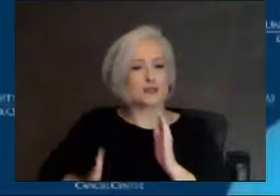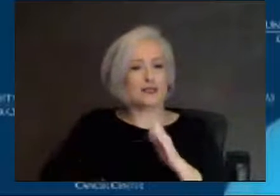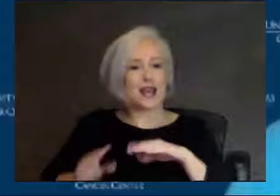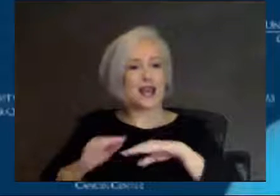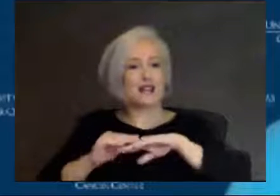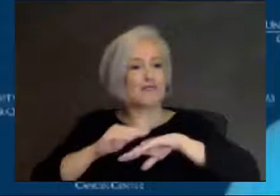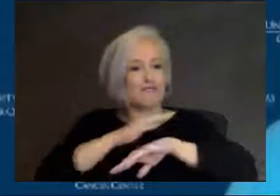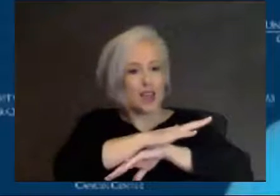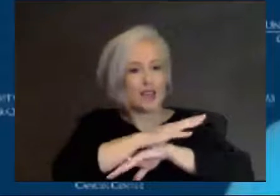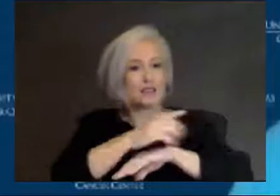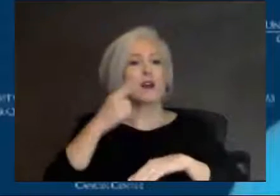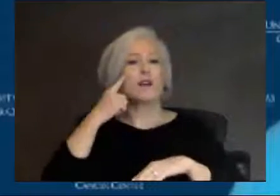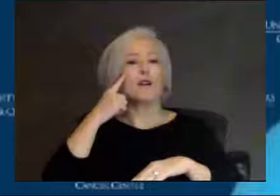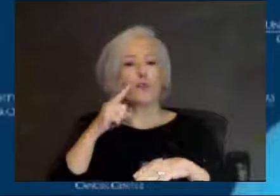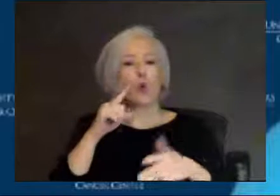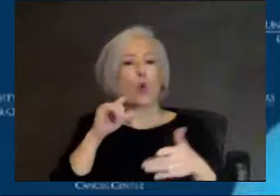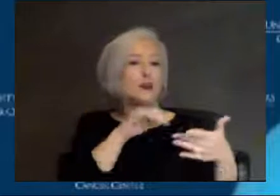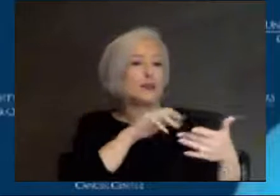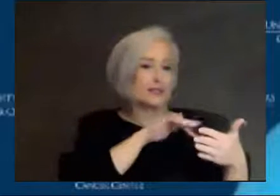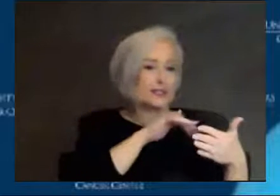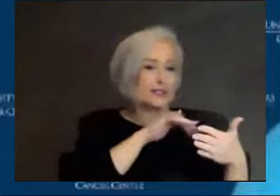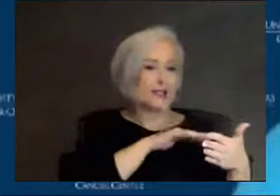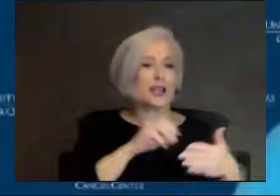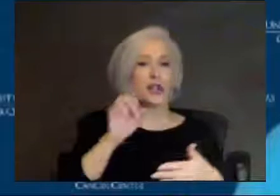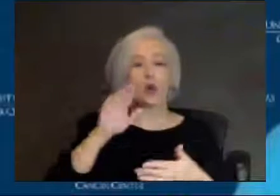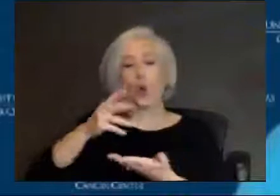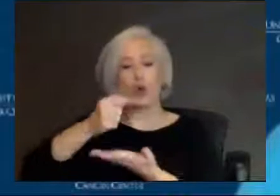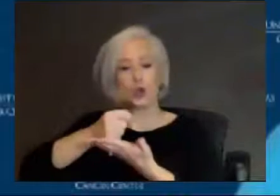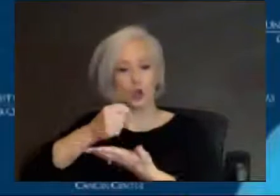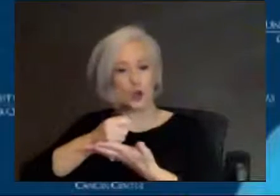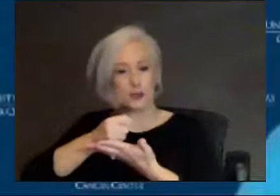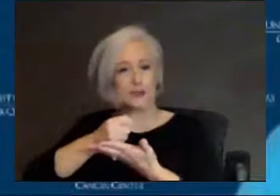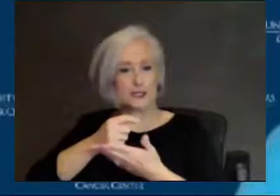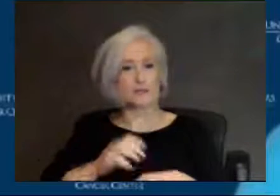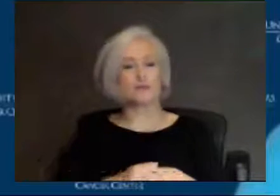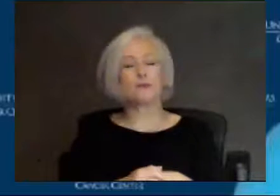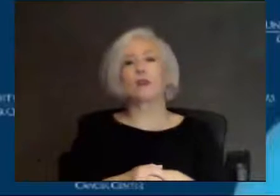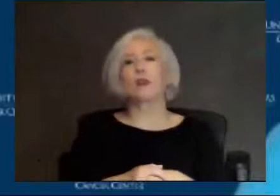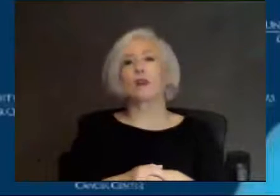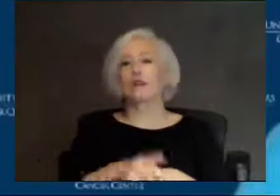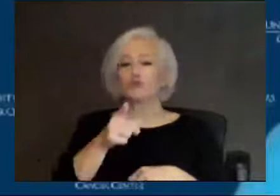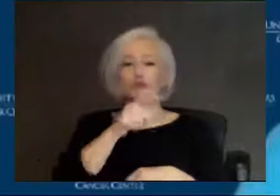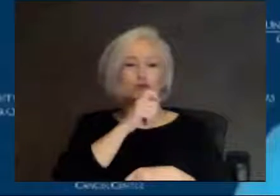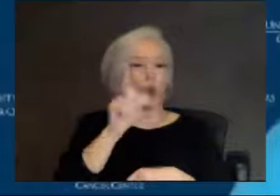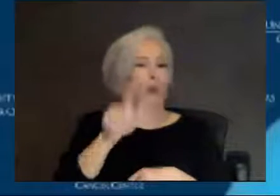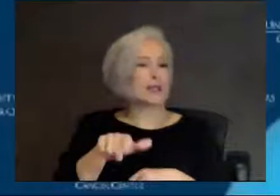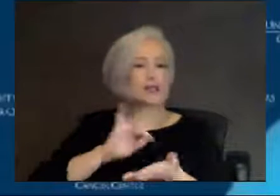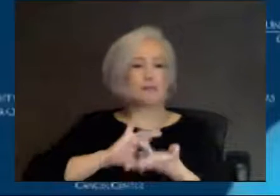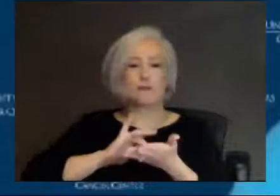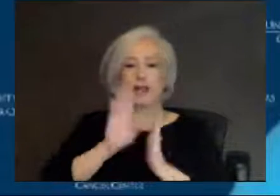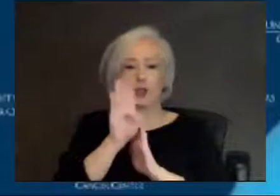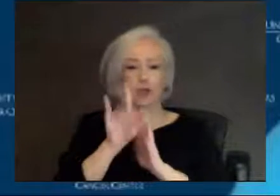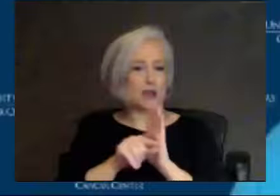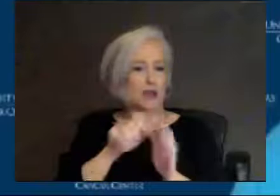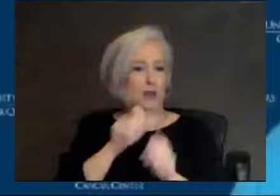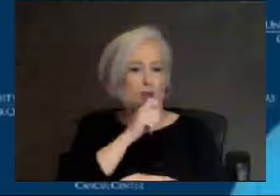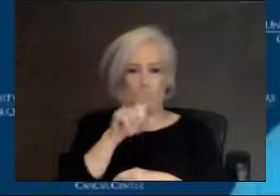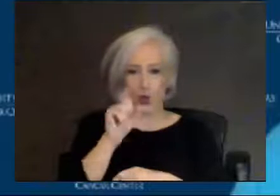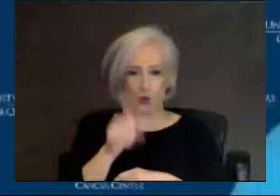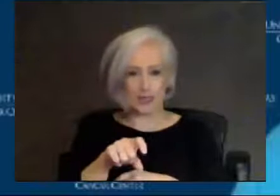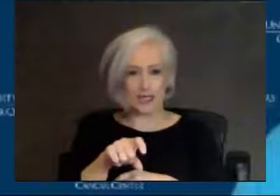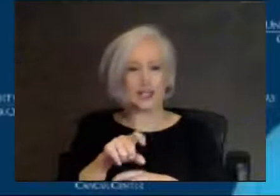study. So you definitely don't need to have a medical background, but you need that lived cancer